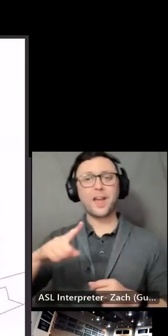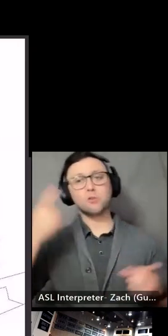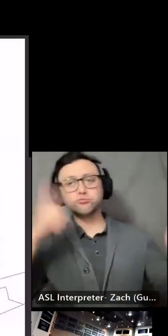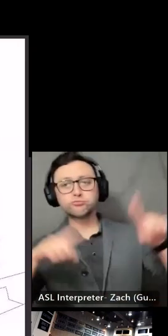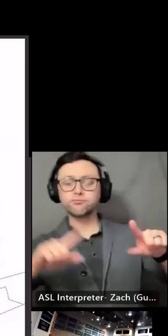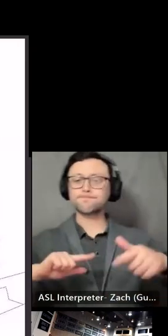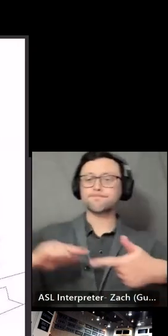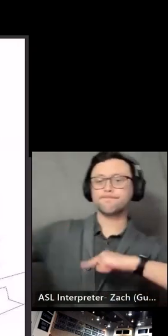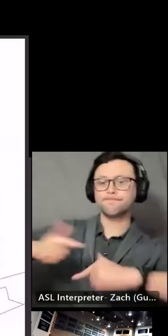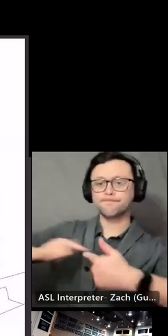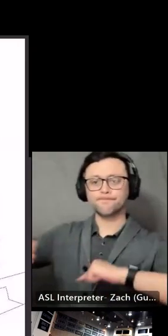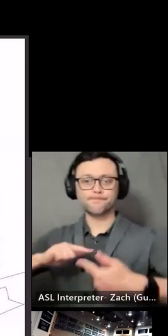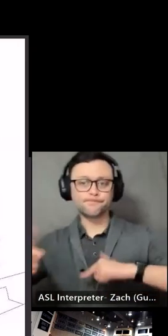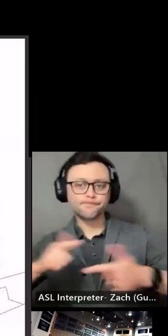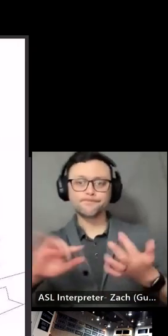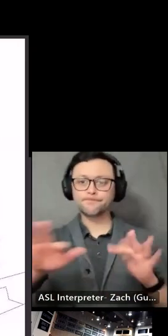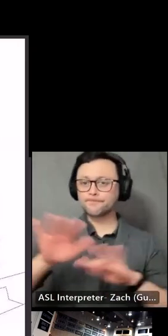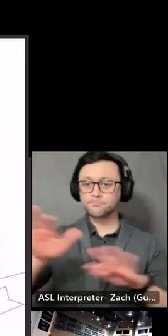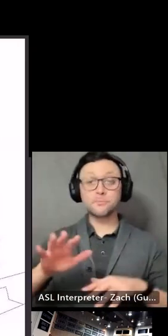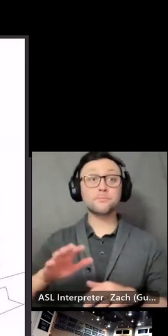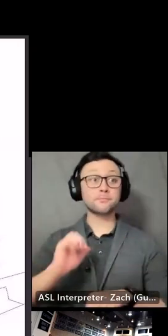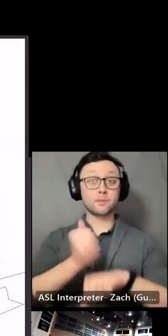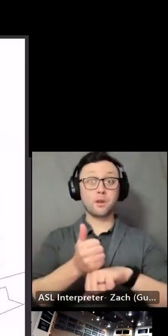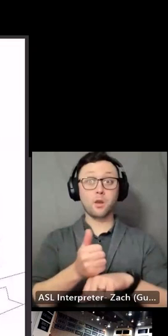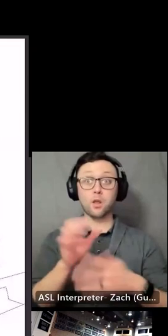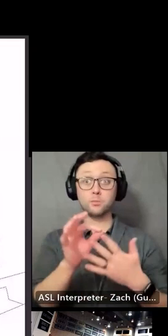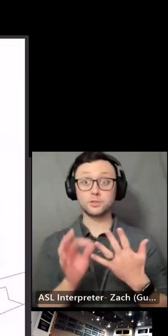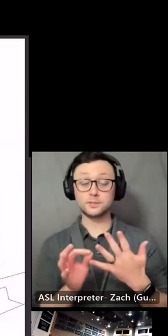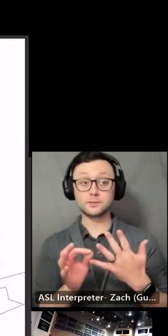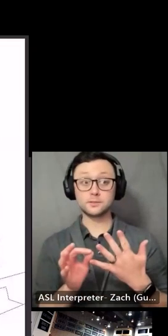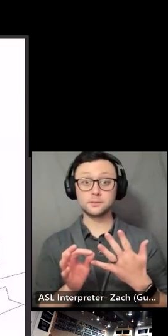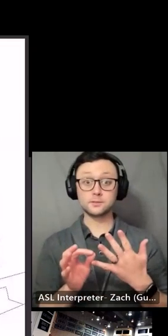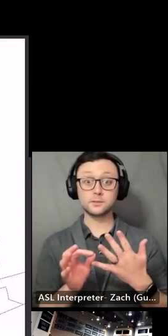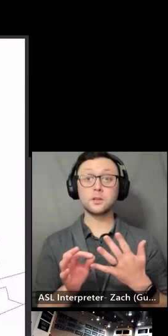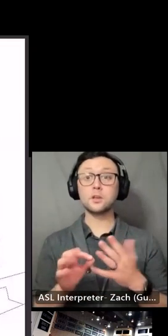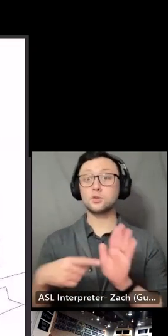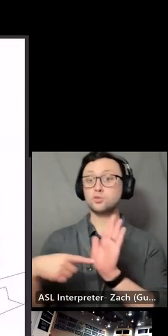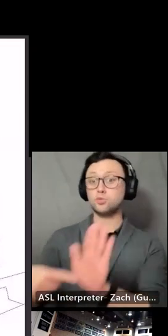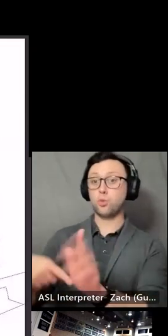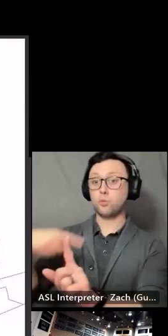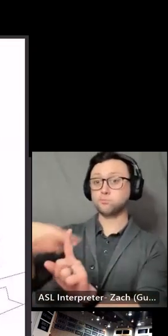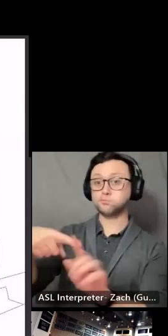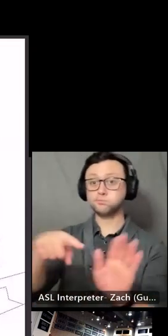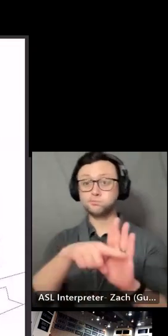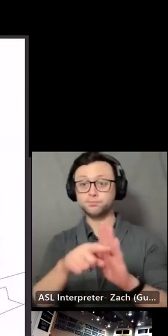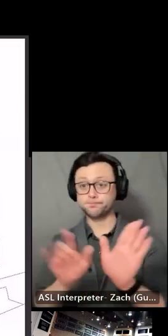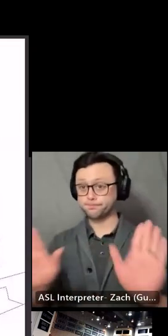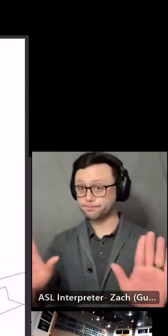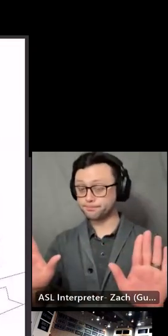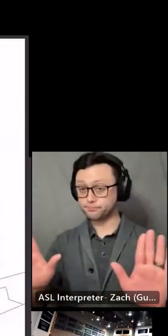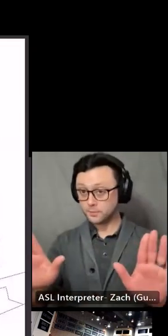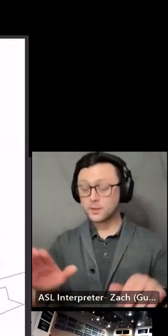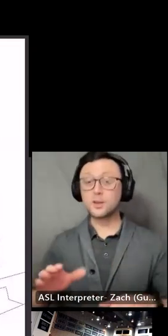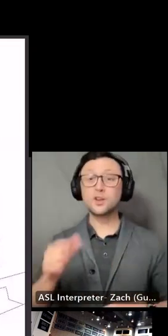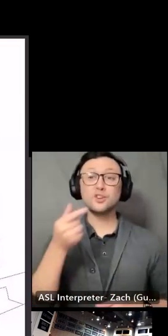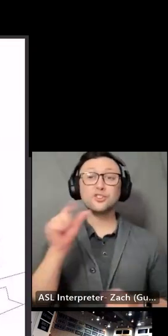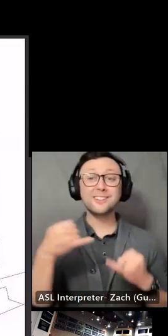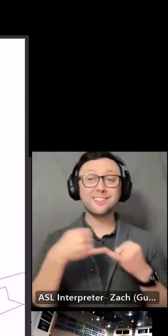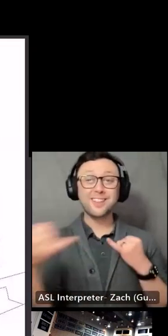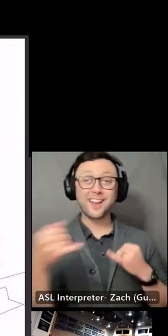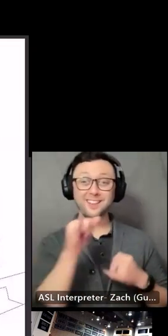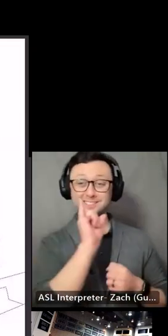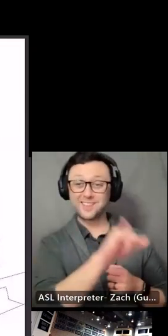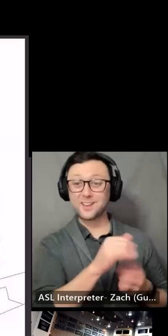We developed a number of options, and we showed them the pluses and minuses. On the Green Line, we had a meeting